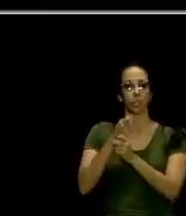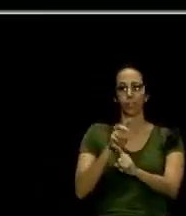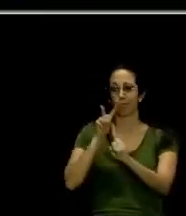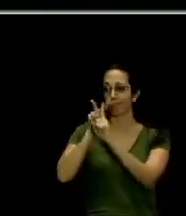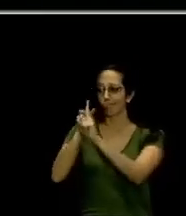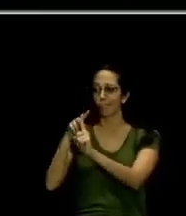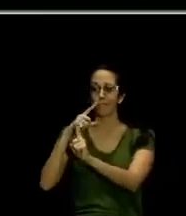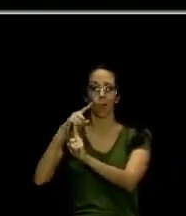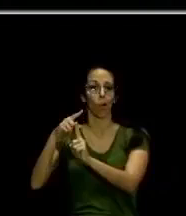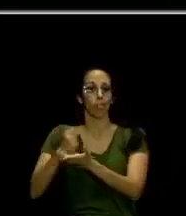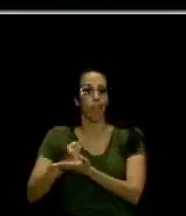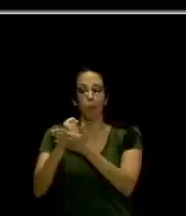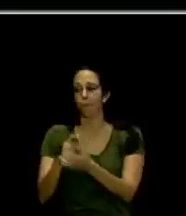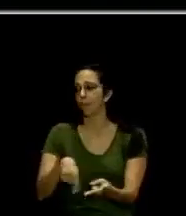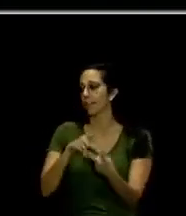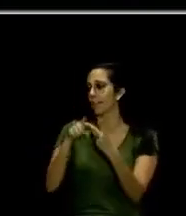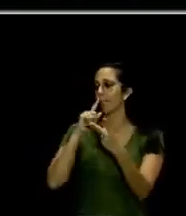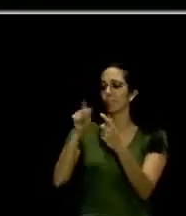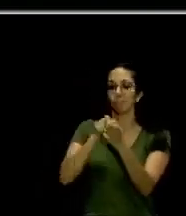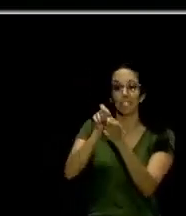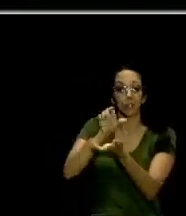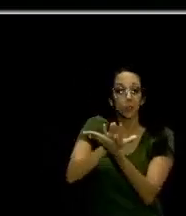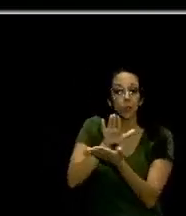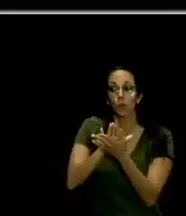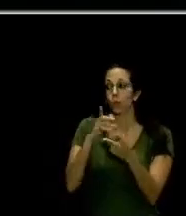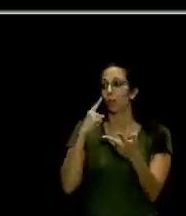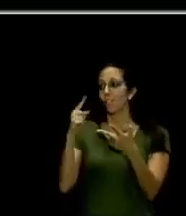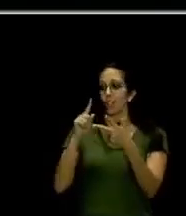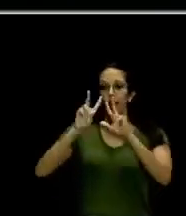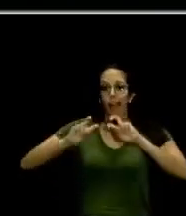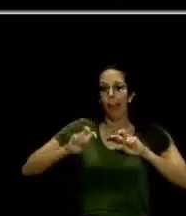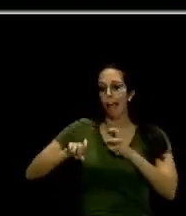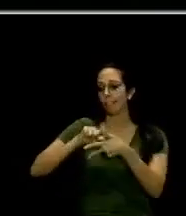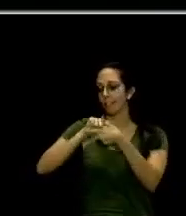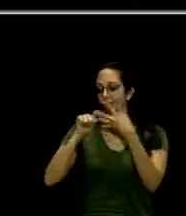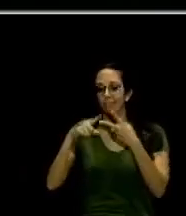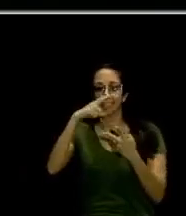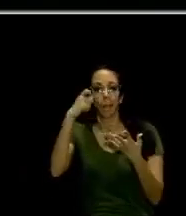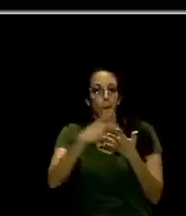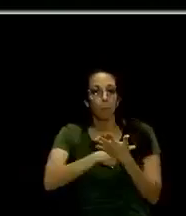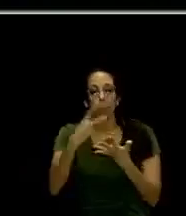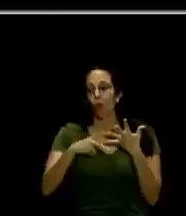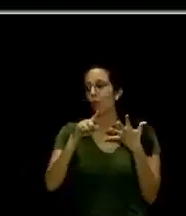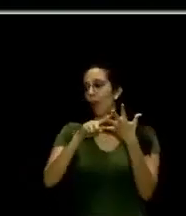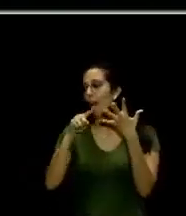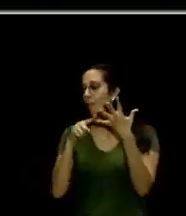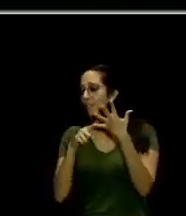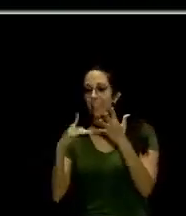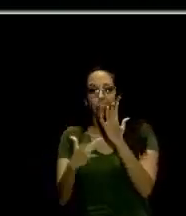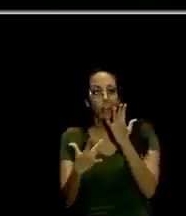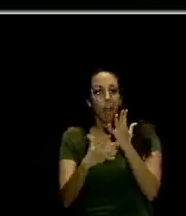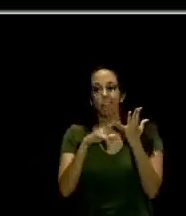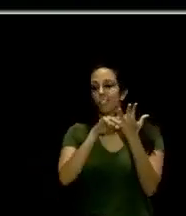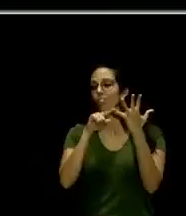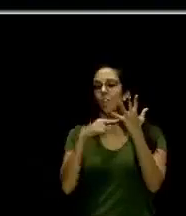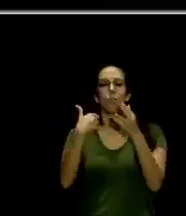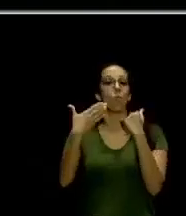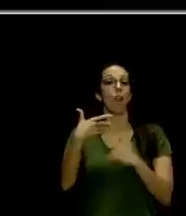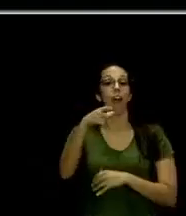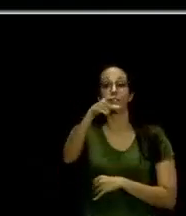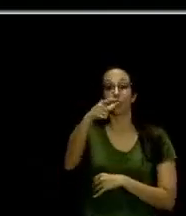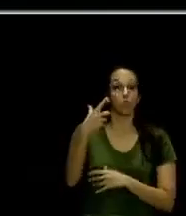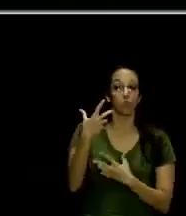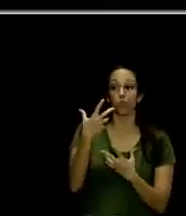it for therapy. You can use it for applied behavior analysis, summer programs, curriculum, technology, whatever it is that's